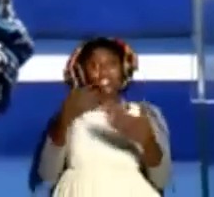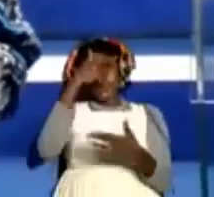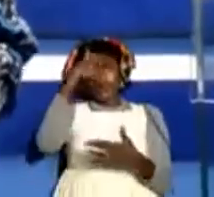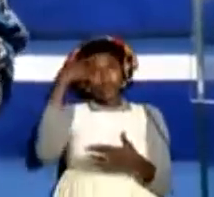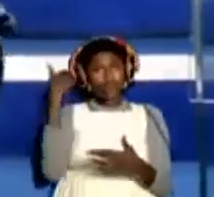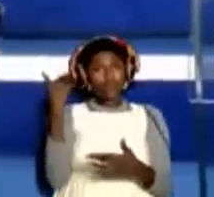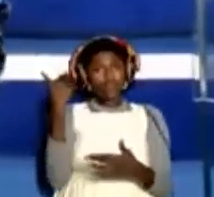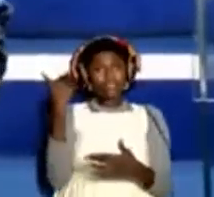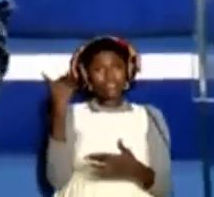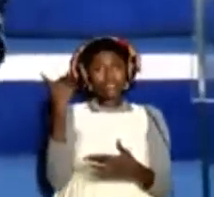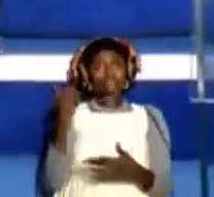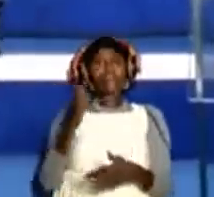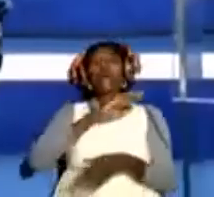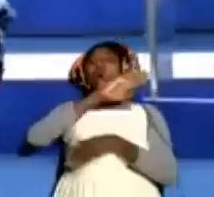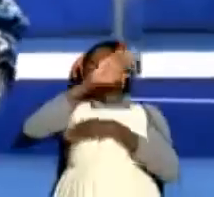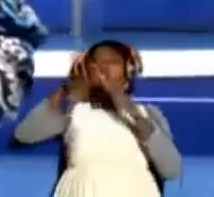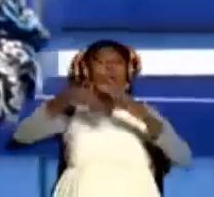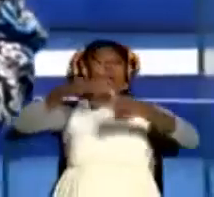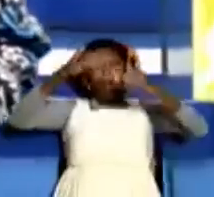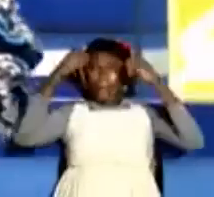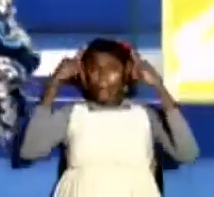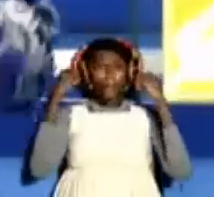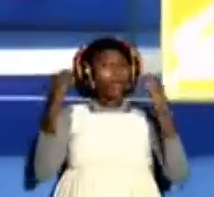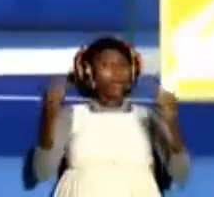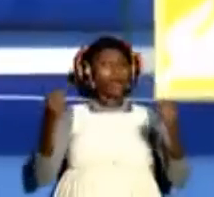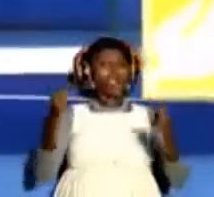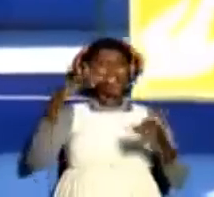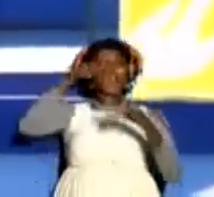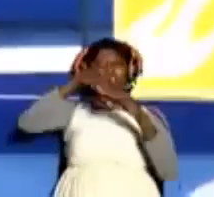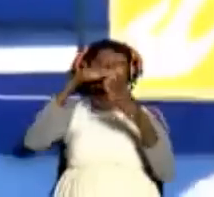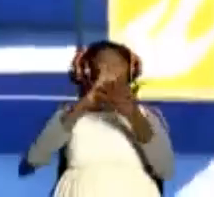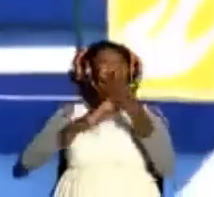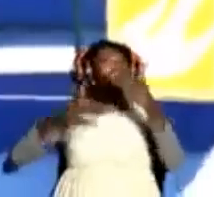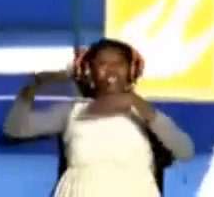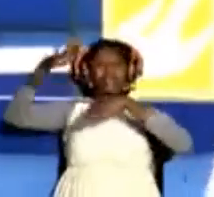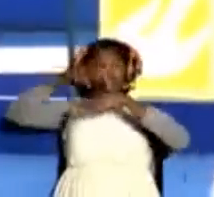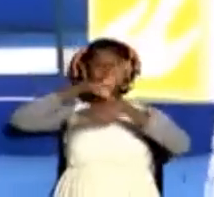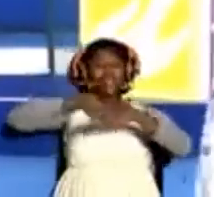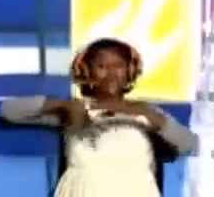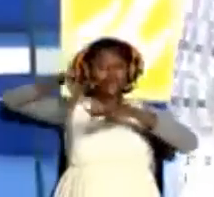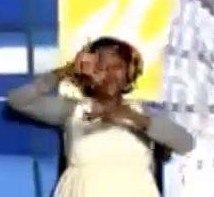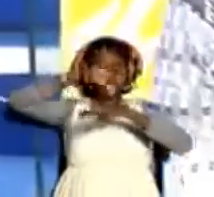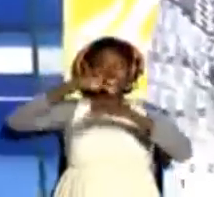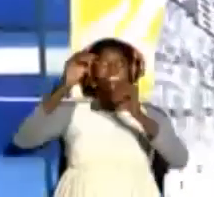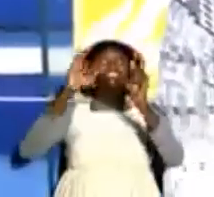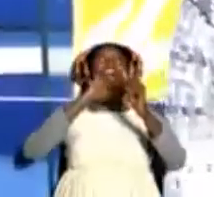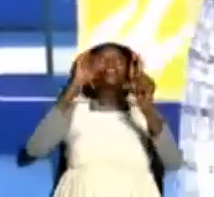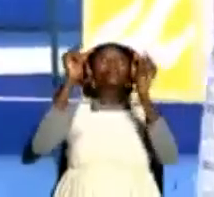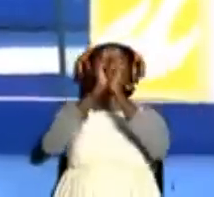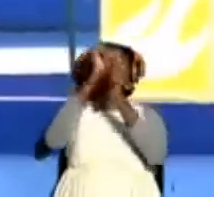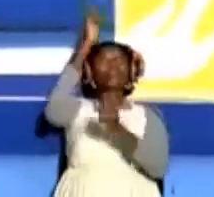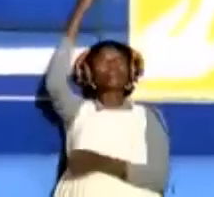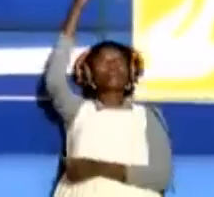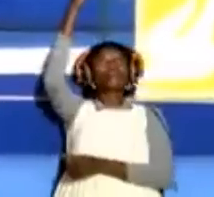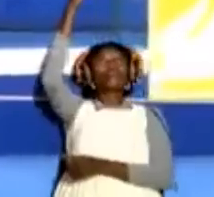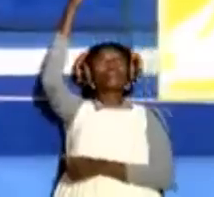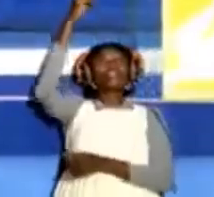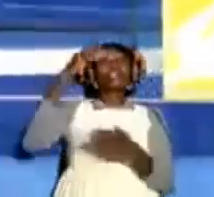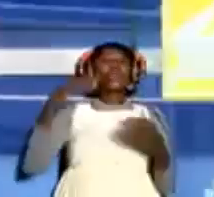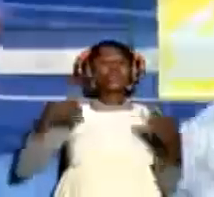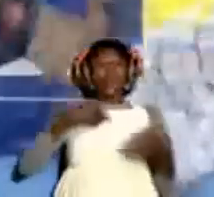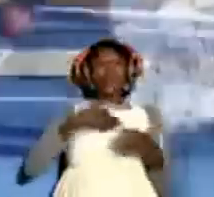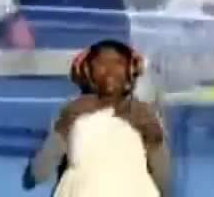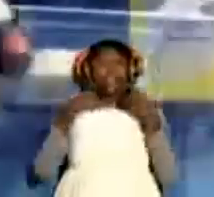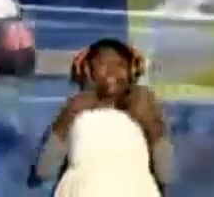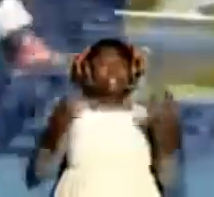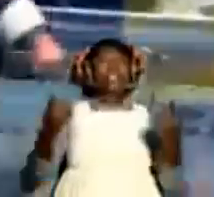because all power in heaven and on earth is with you. We